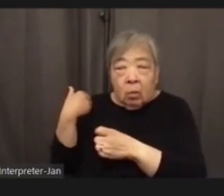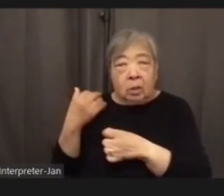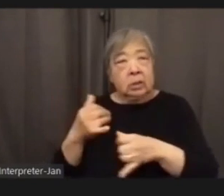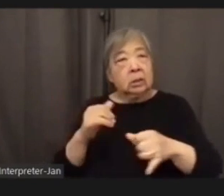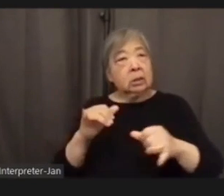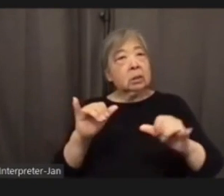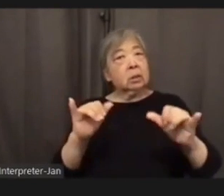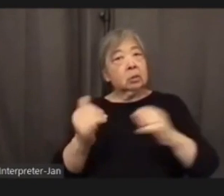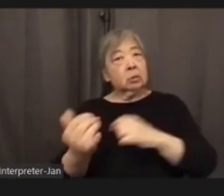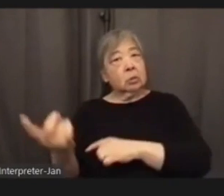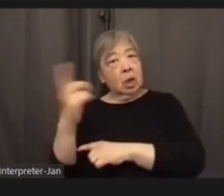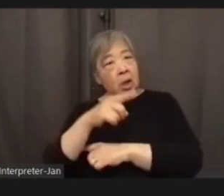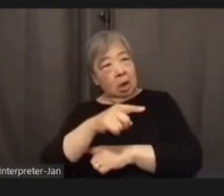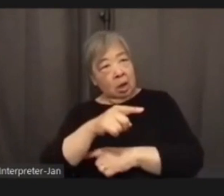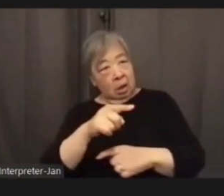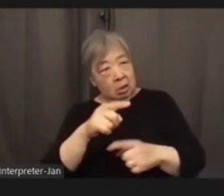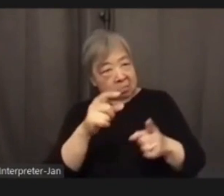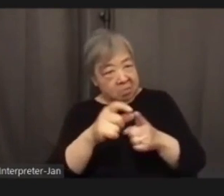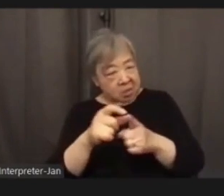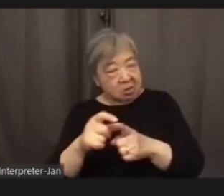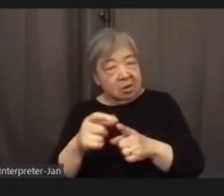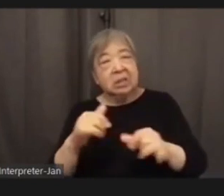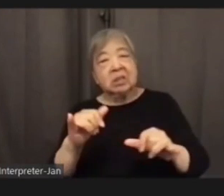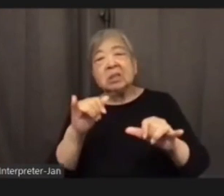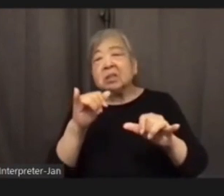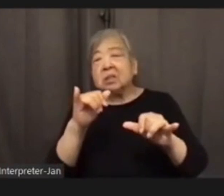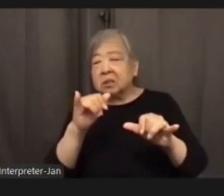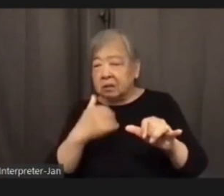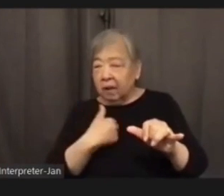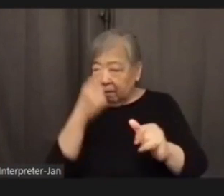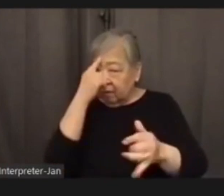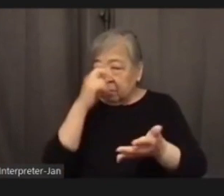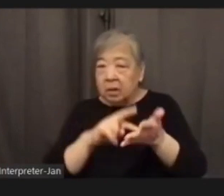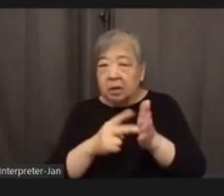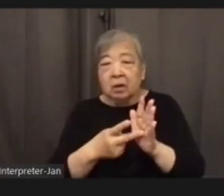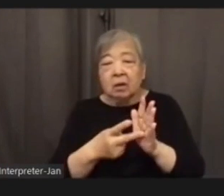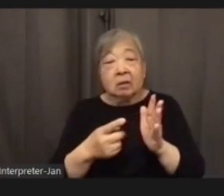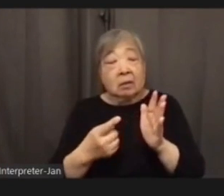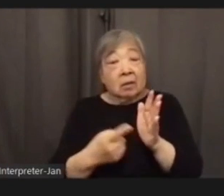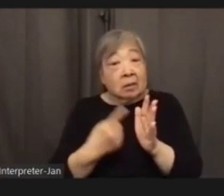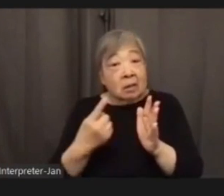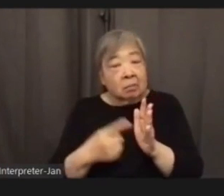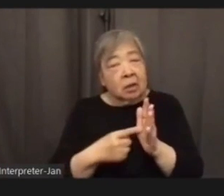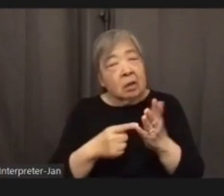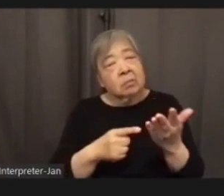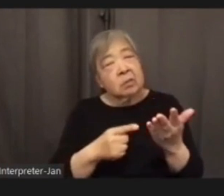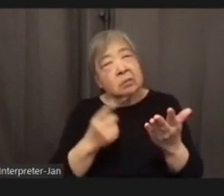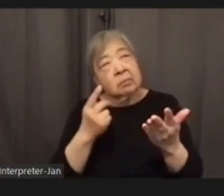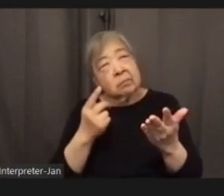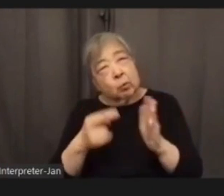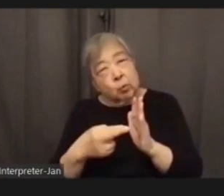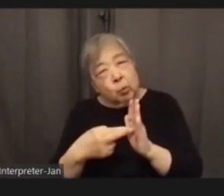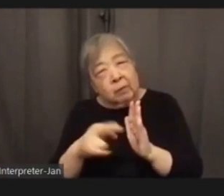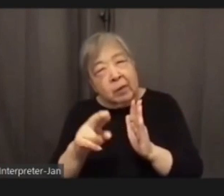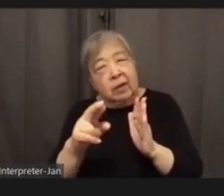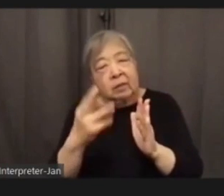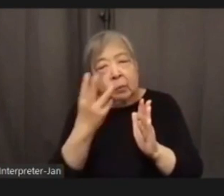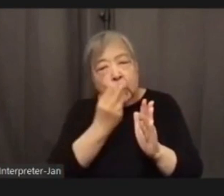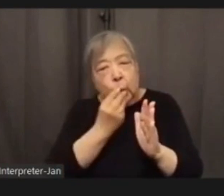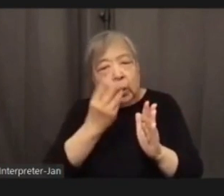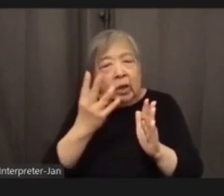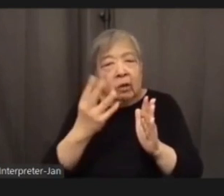today. And sometimes it's bittersweet. Sometimes it's a reflection of beauty or a golden